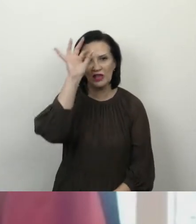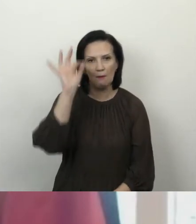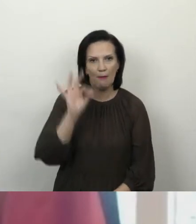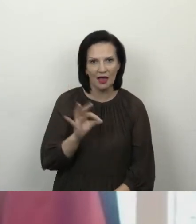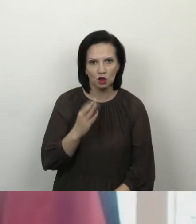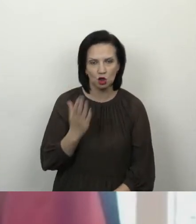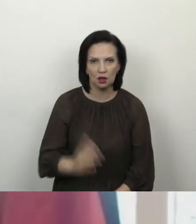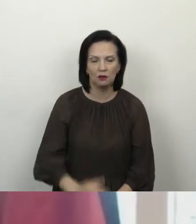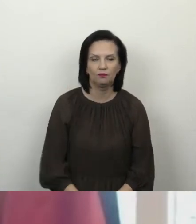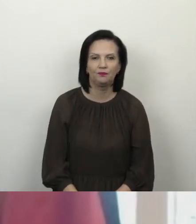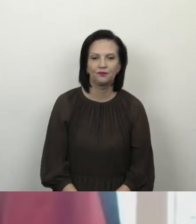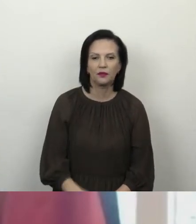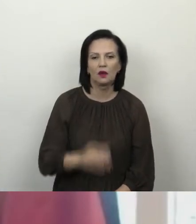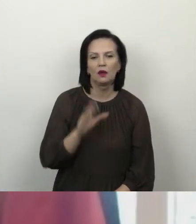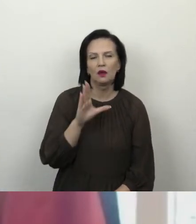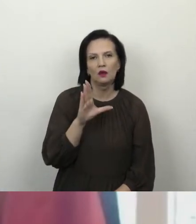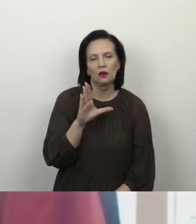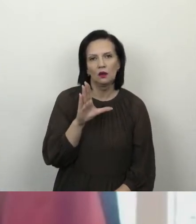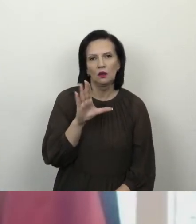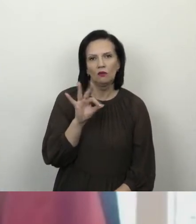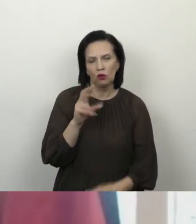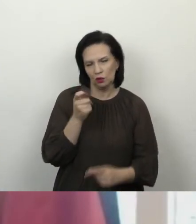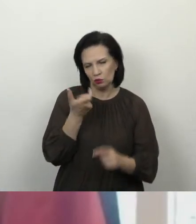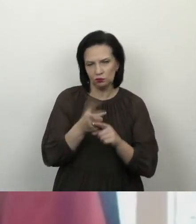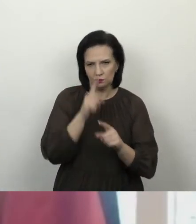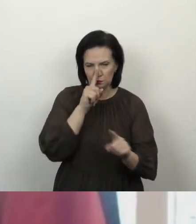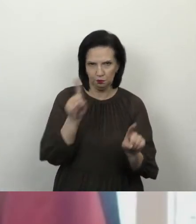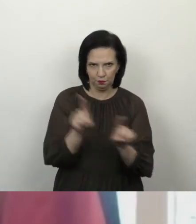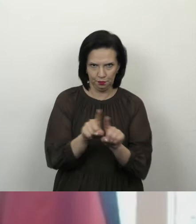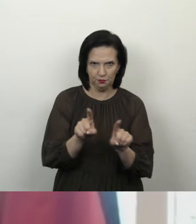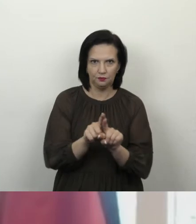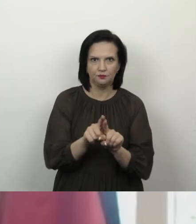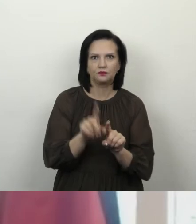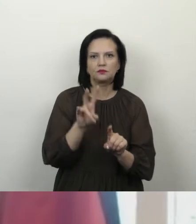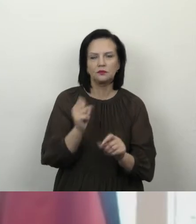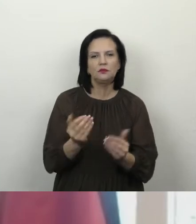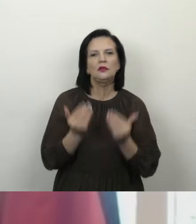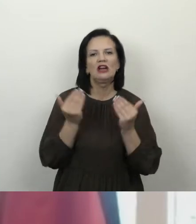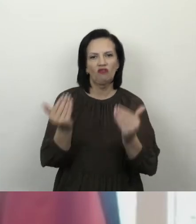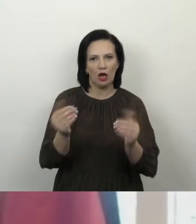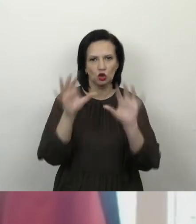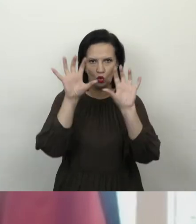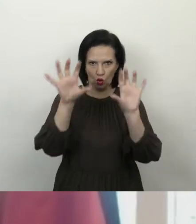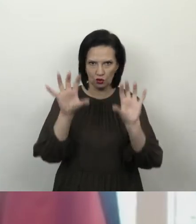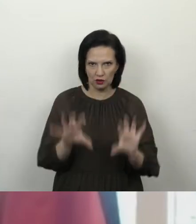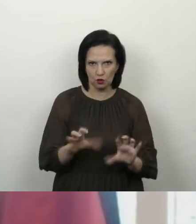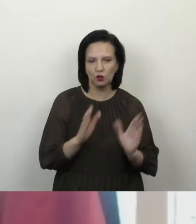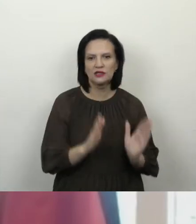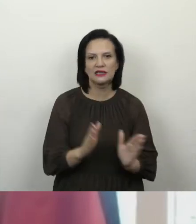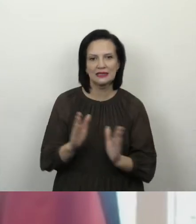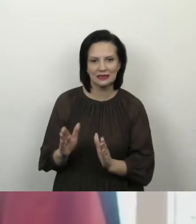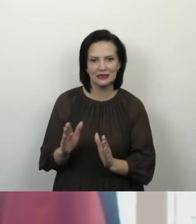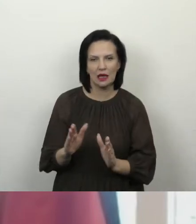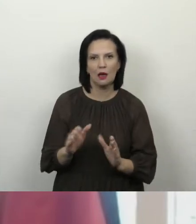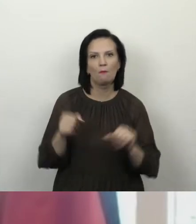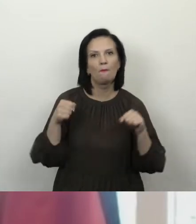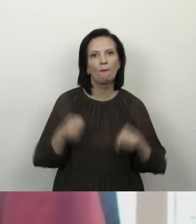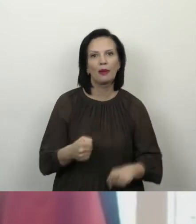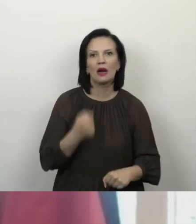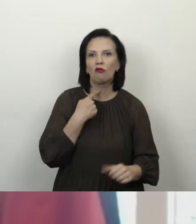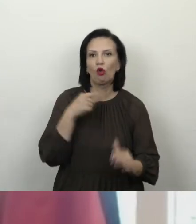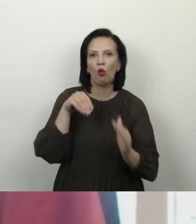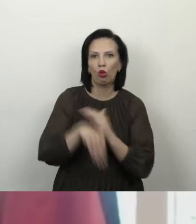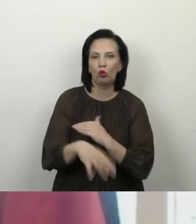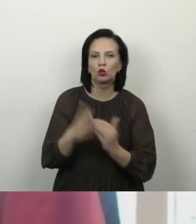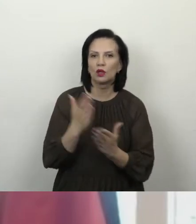rather similar to your constitutional system. The right to vote is part of a